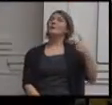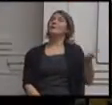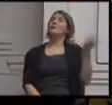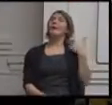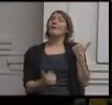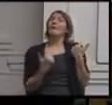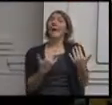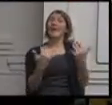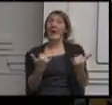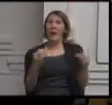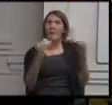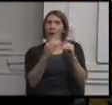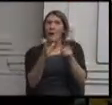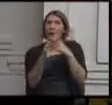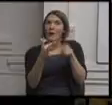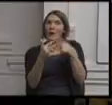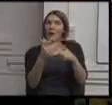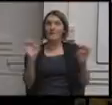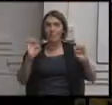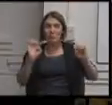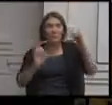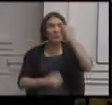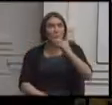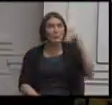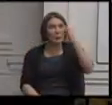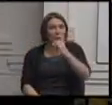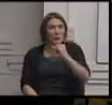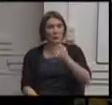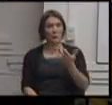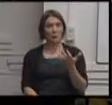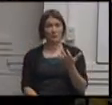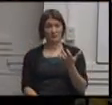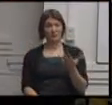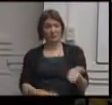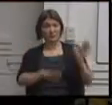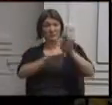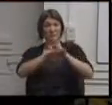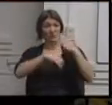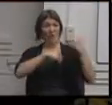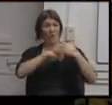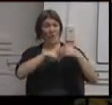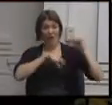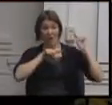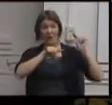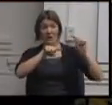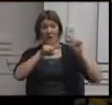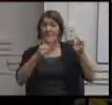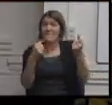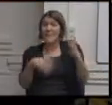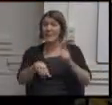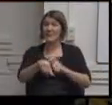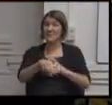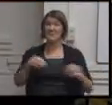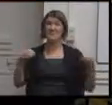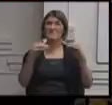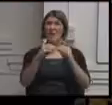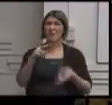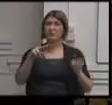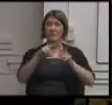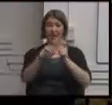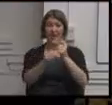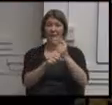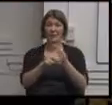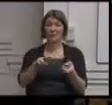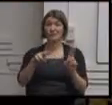fires. This move has caused a significant increase in our call volumes, and we are constantly busier each